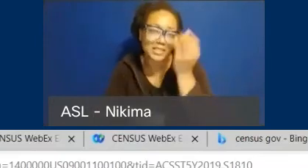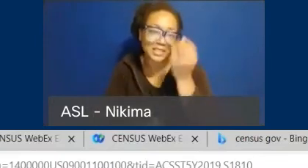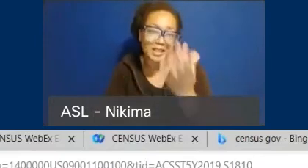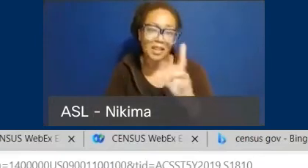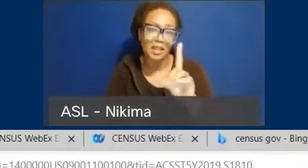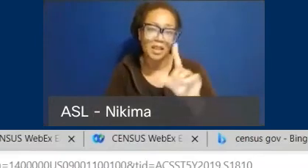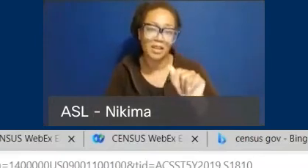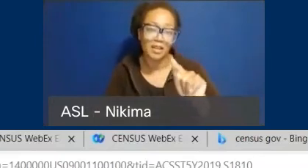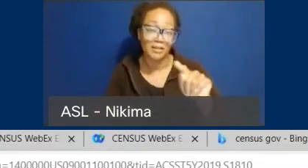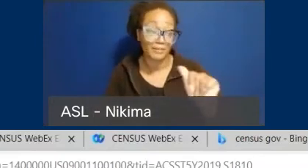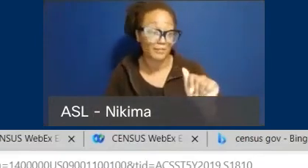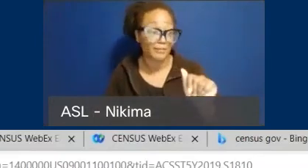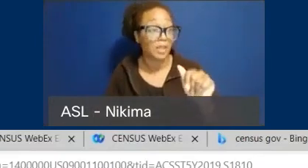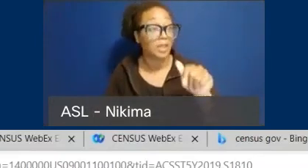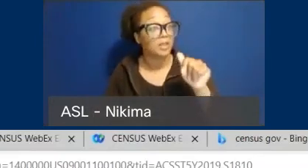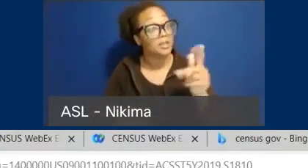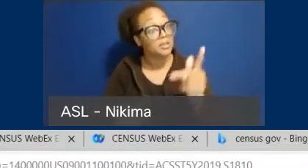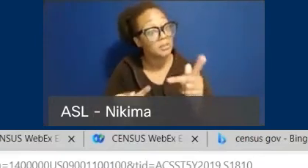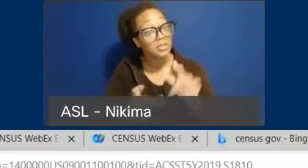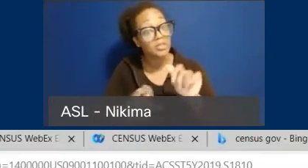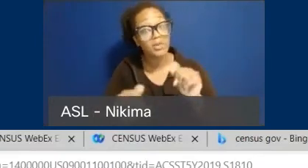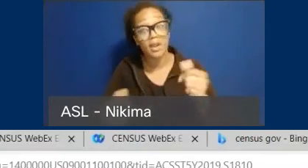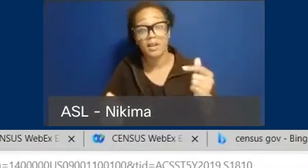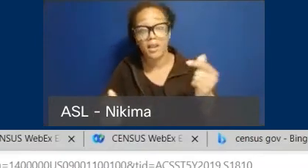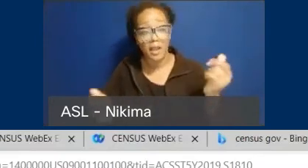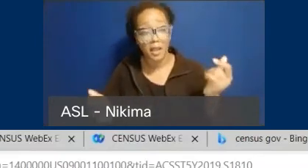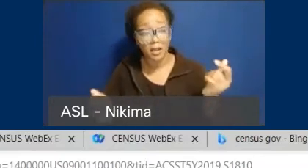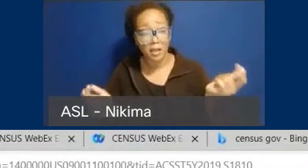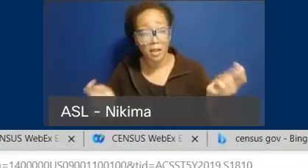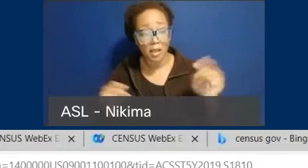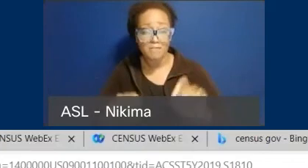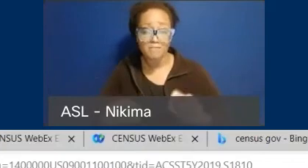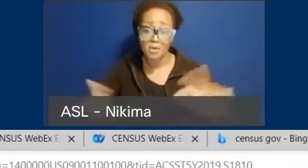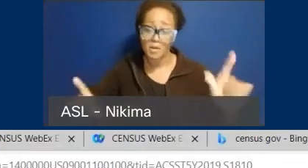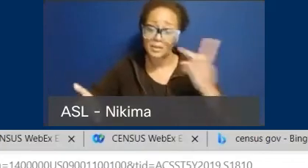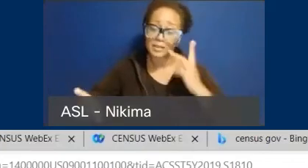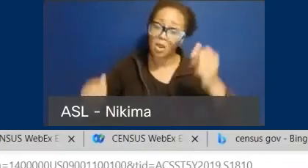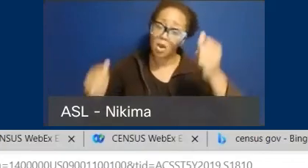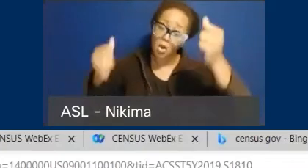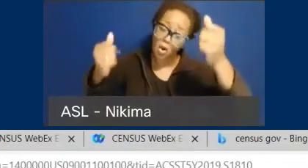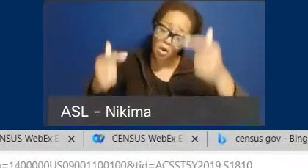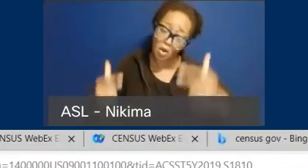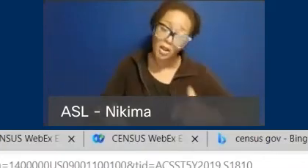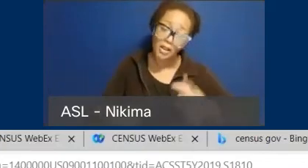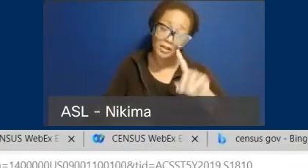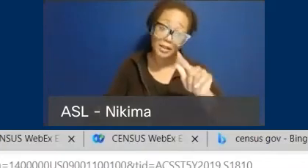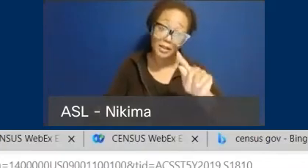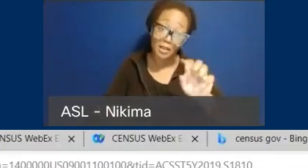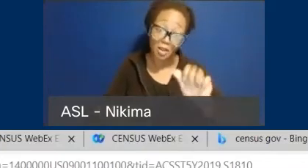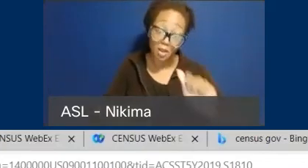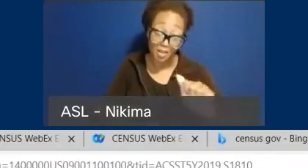and look at all of the data that we have and inform yourself about how best one